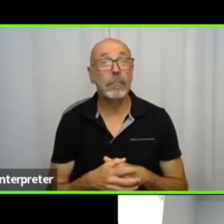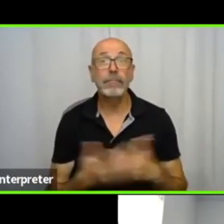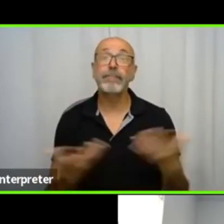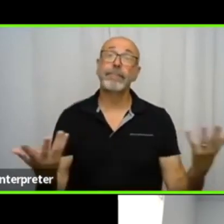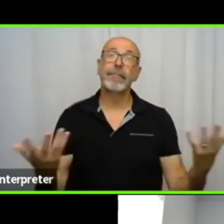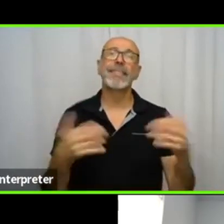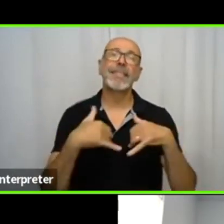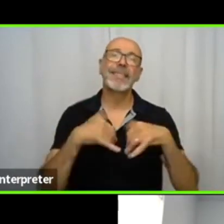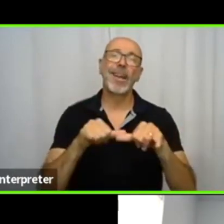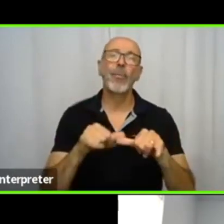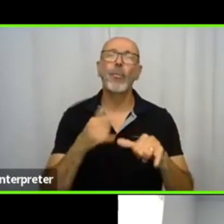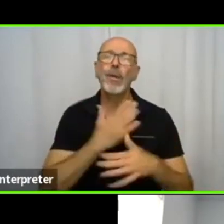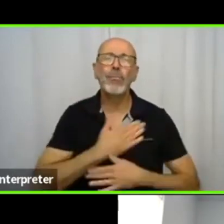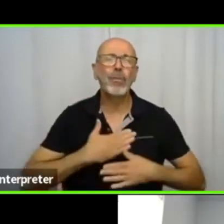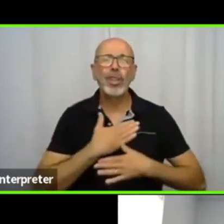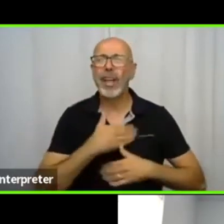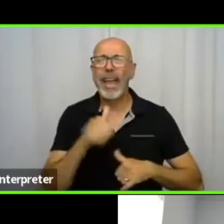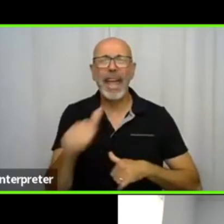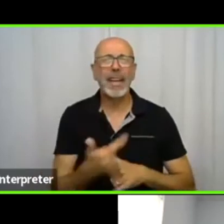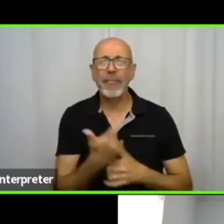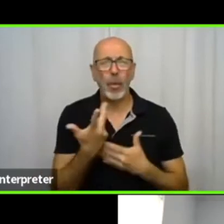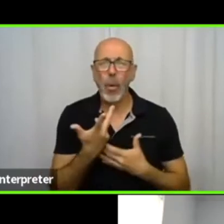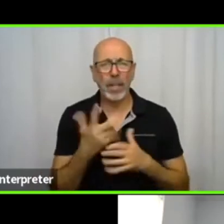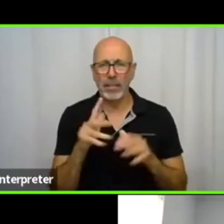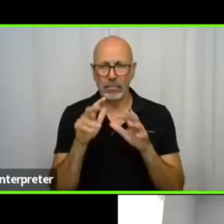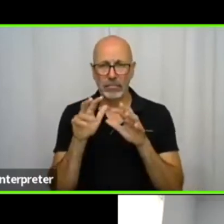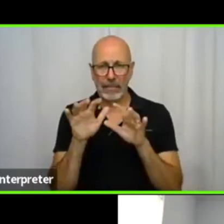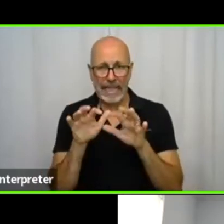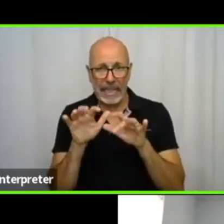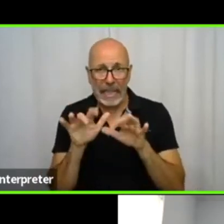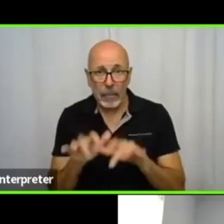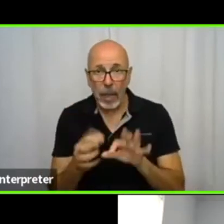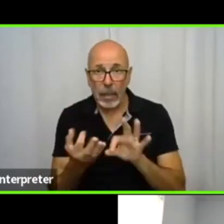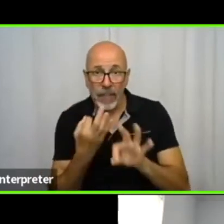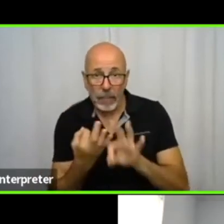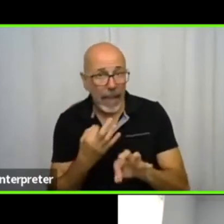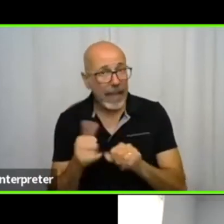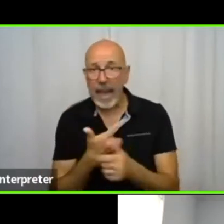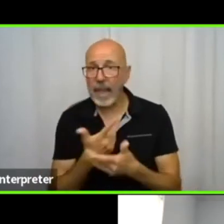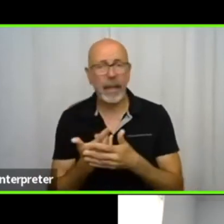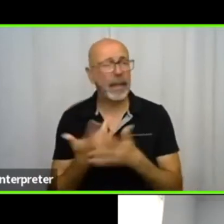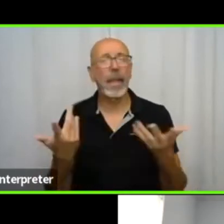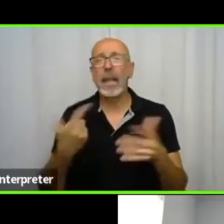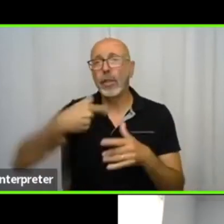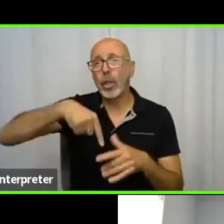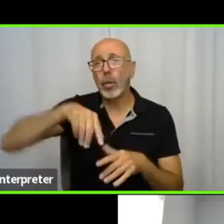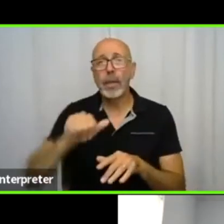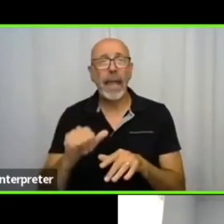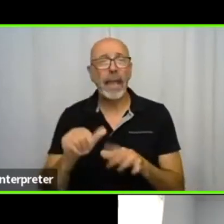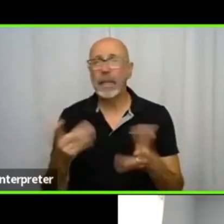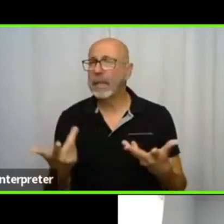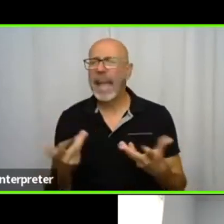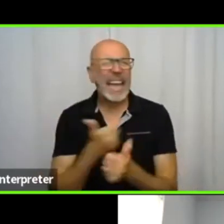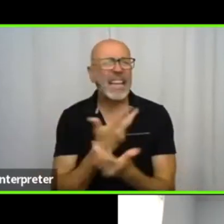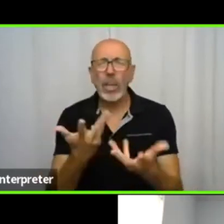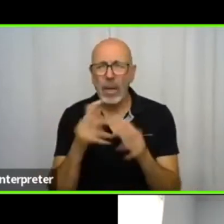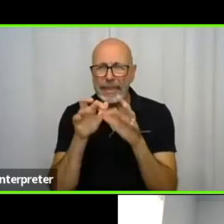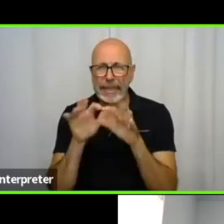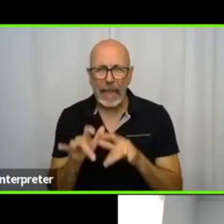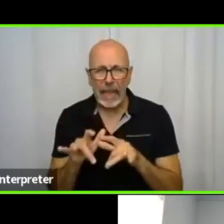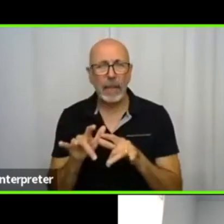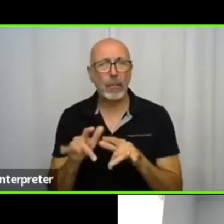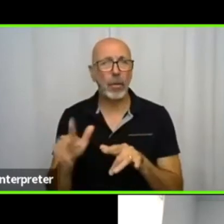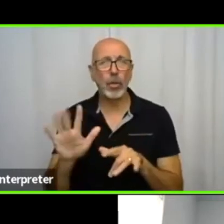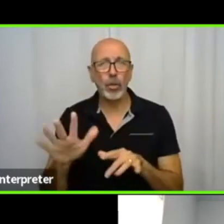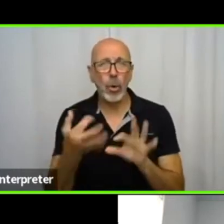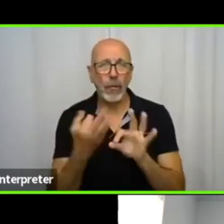Nonetheless, we really appreciate any of you that want to put input into the chat box or the Q&A session, because we are really here to listen to